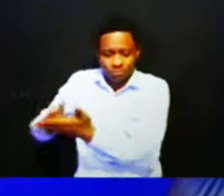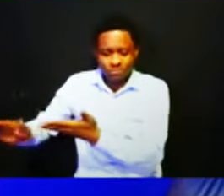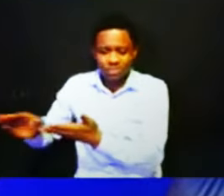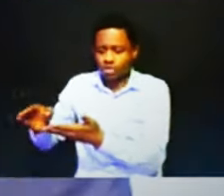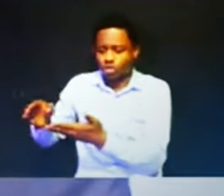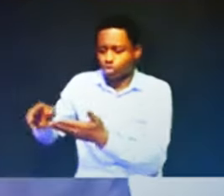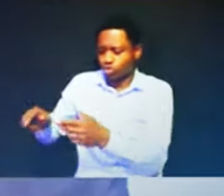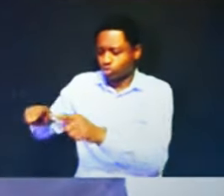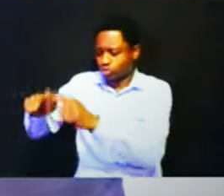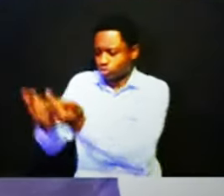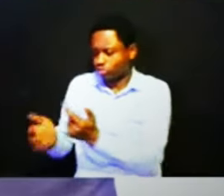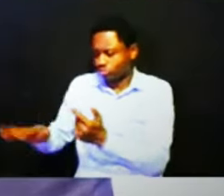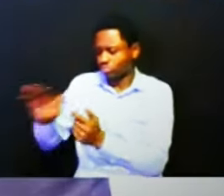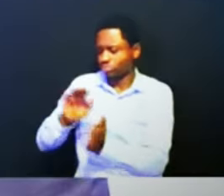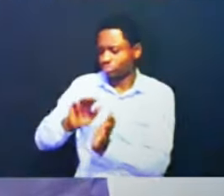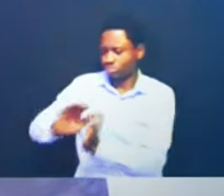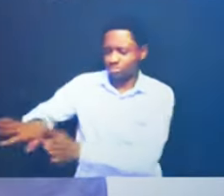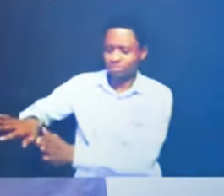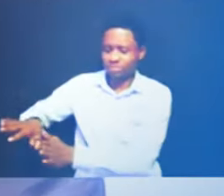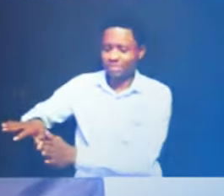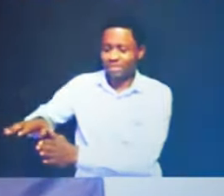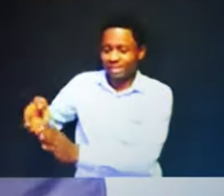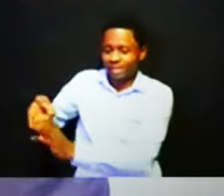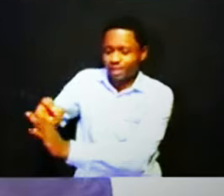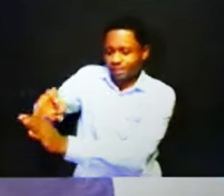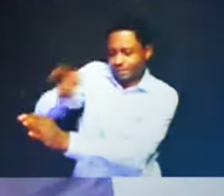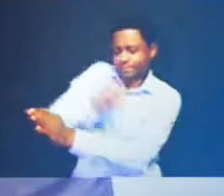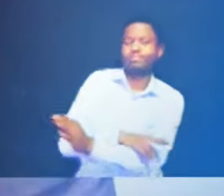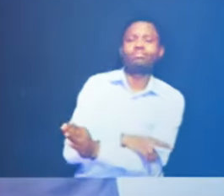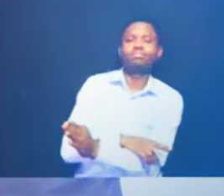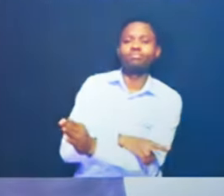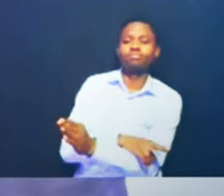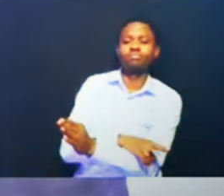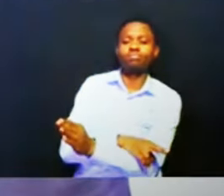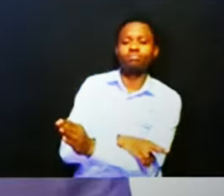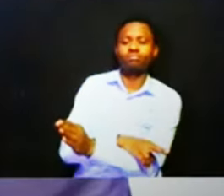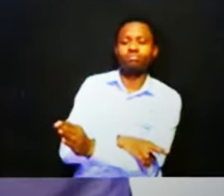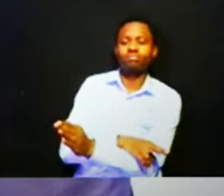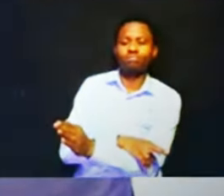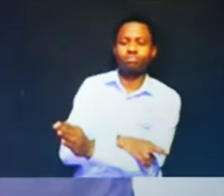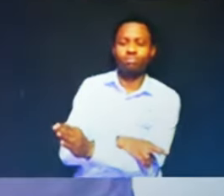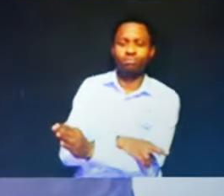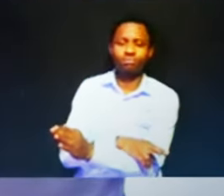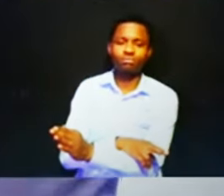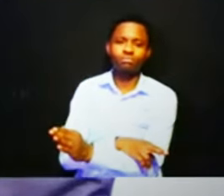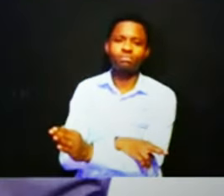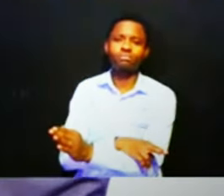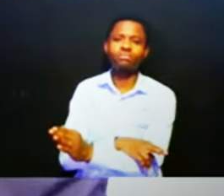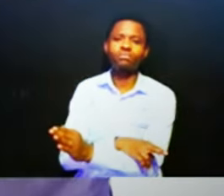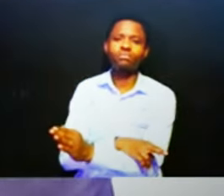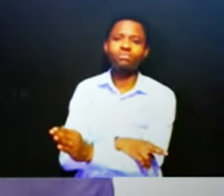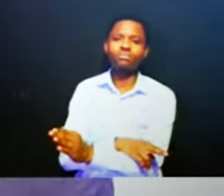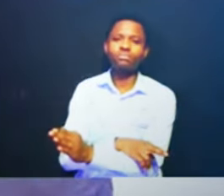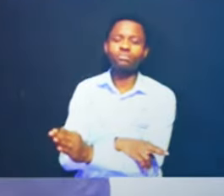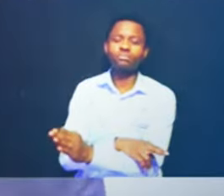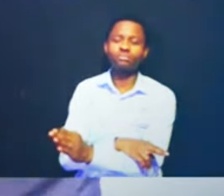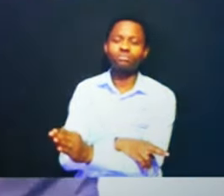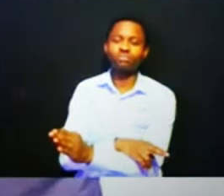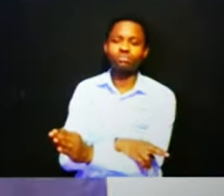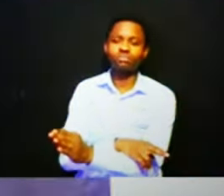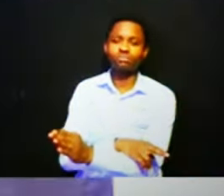and you know, me too, for say, Munkari, what them pape moon, a ba, ah, what to Sintibia, this say,